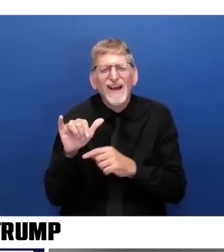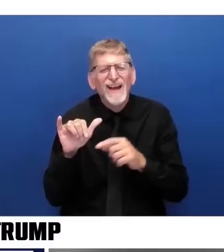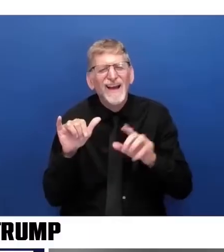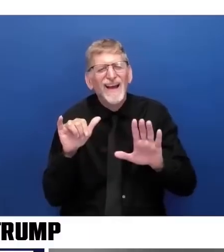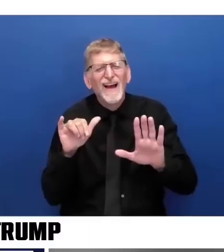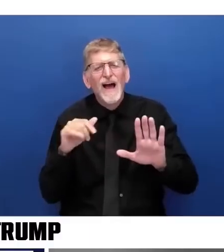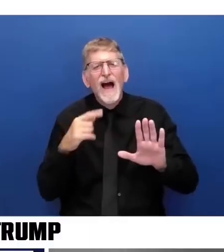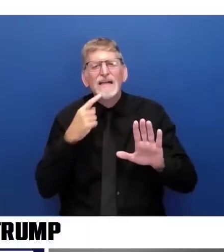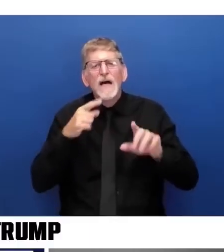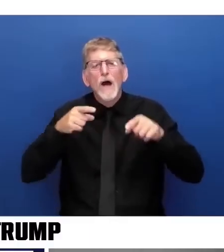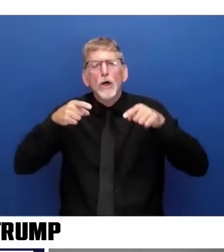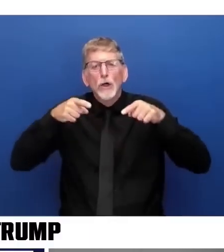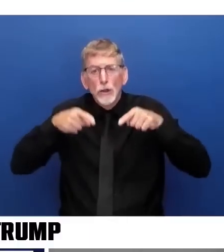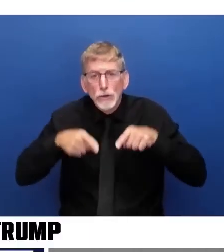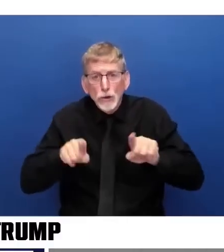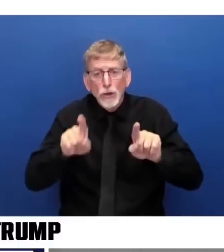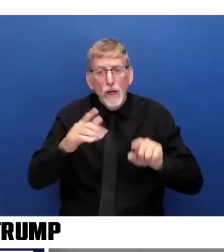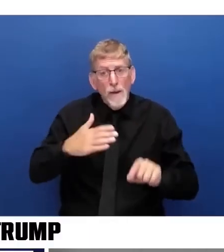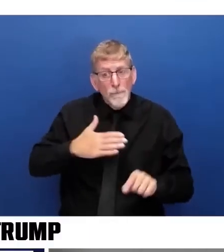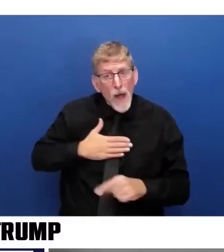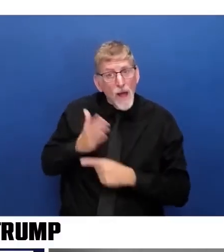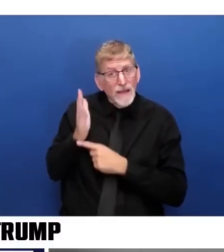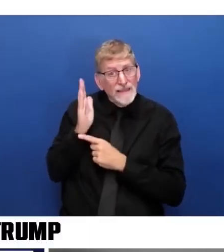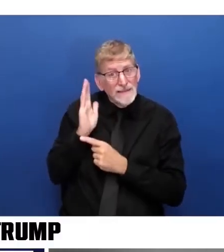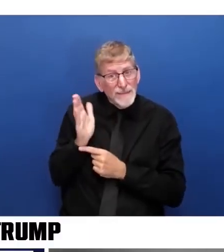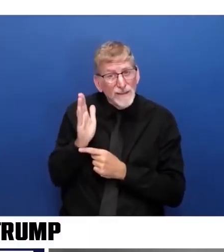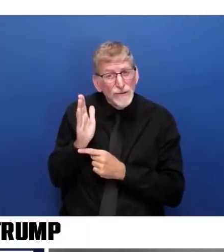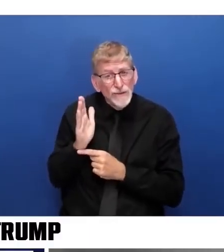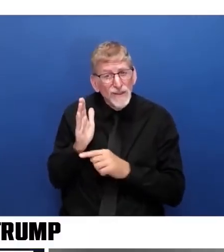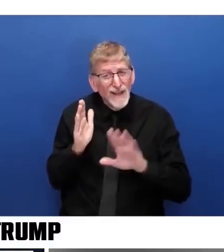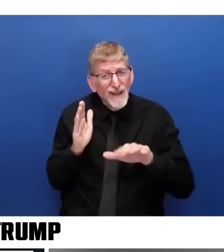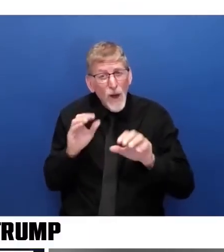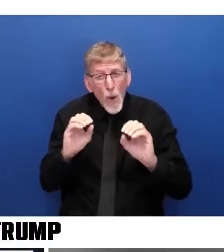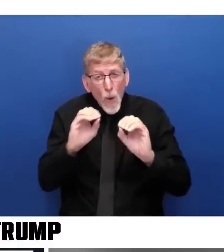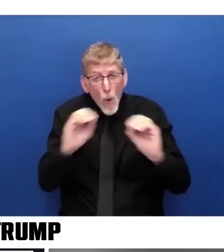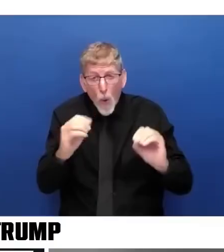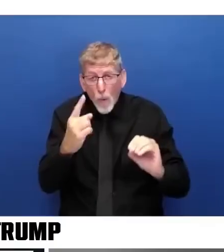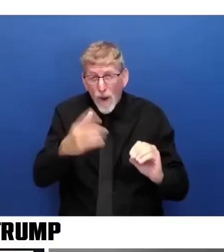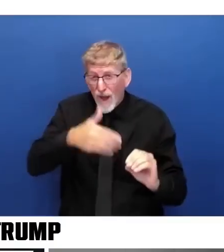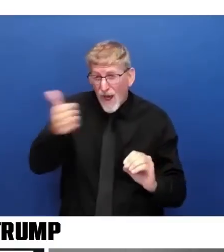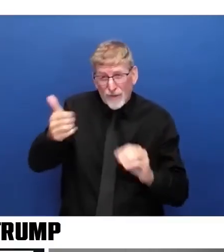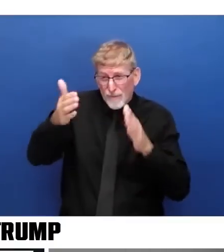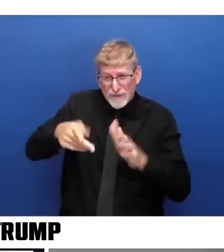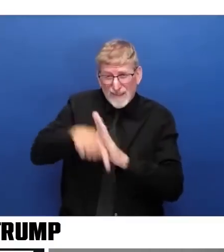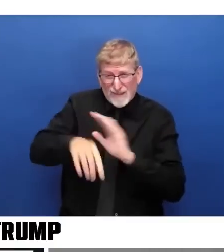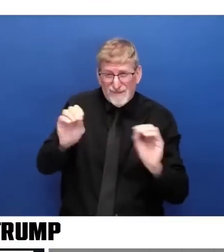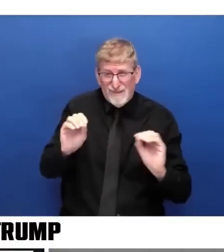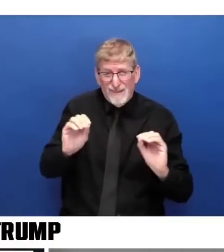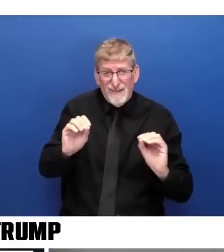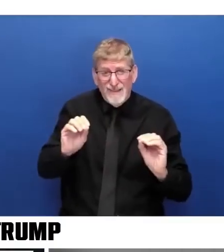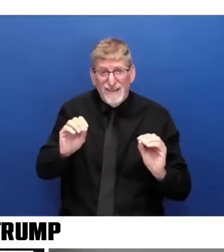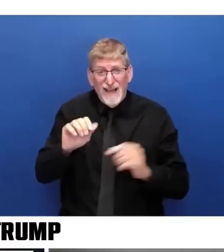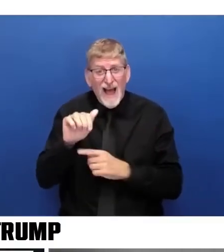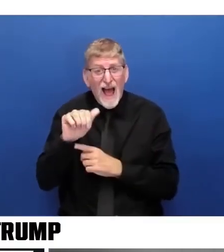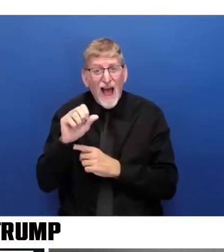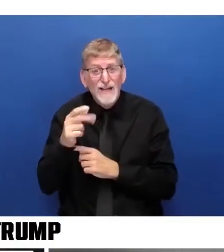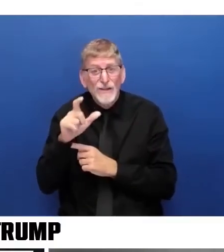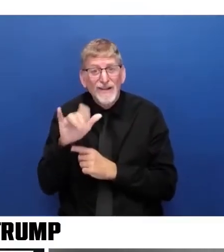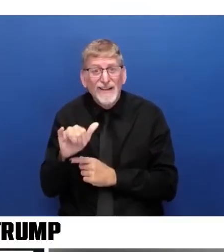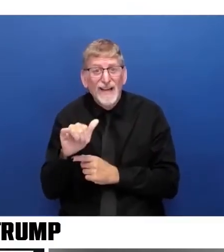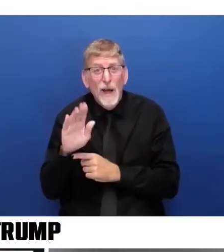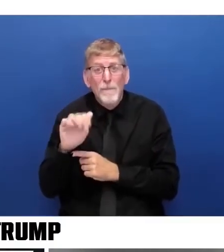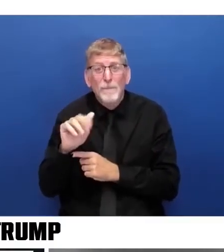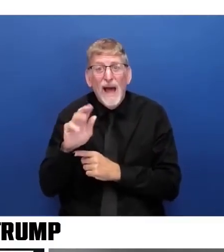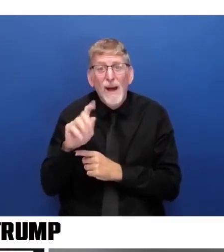and patriotically. And nobody on the other side was killed. Ashley Babbitt was shot by an out-of-control police